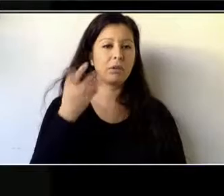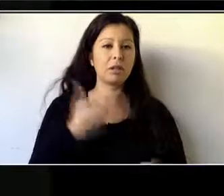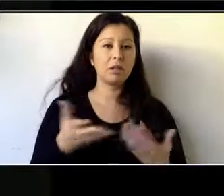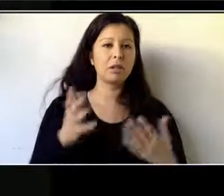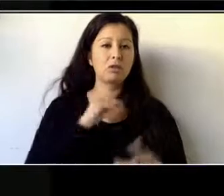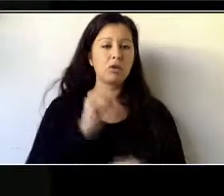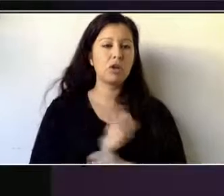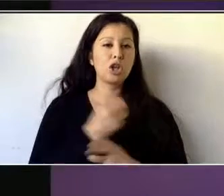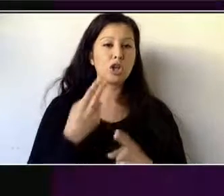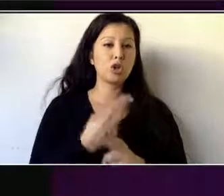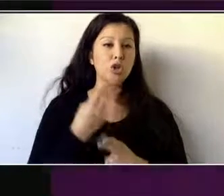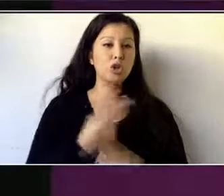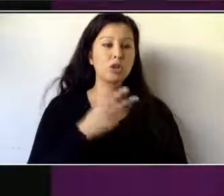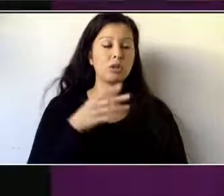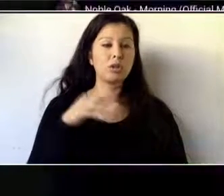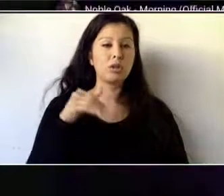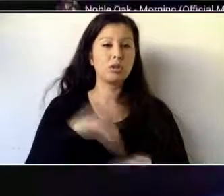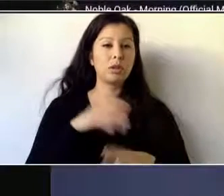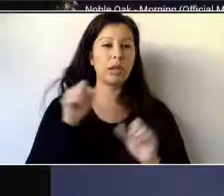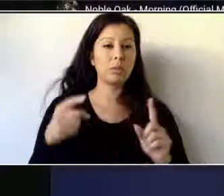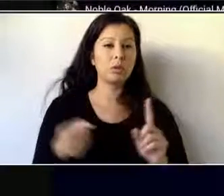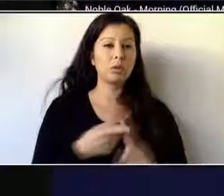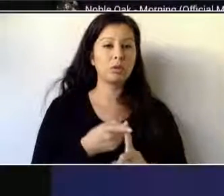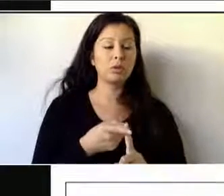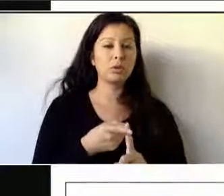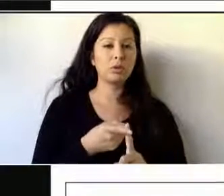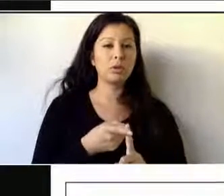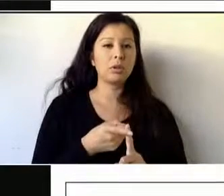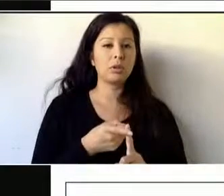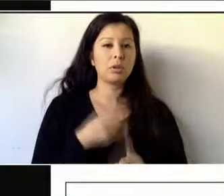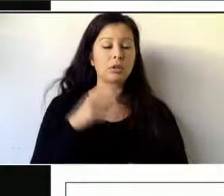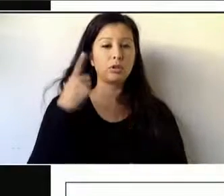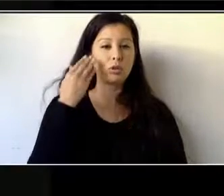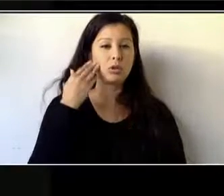very useful to be able to,